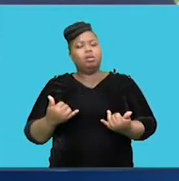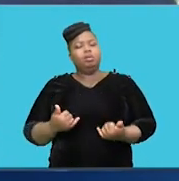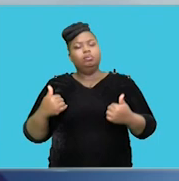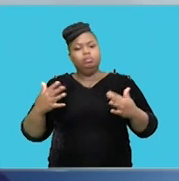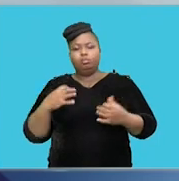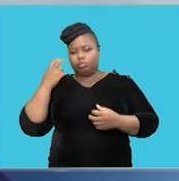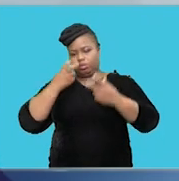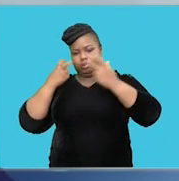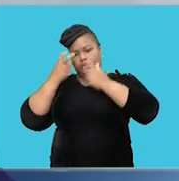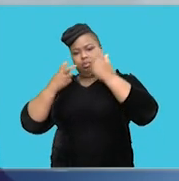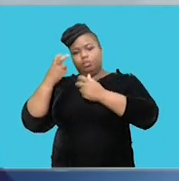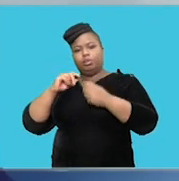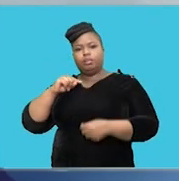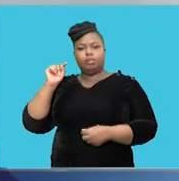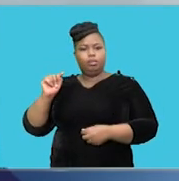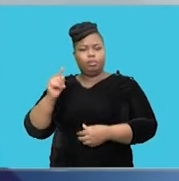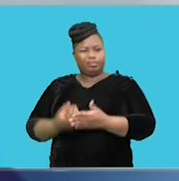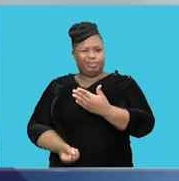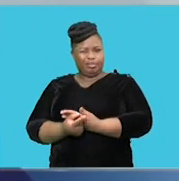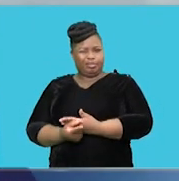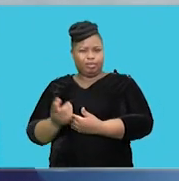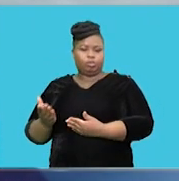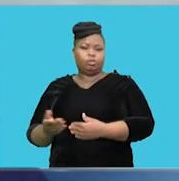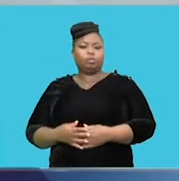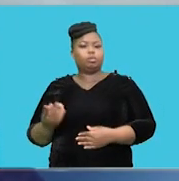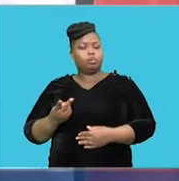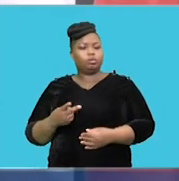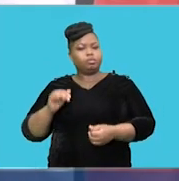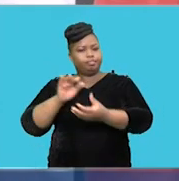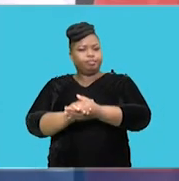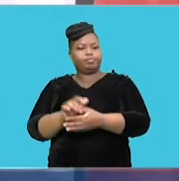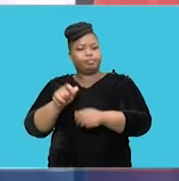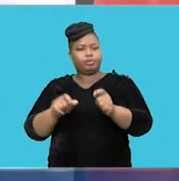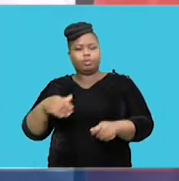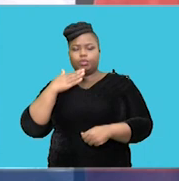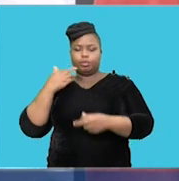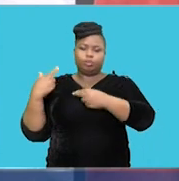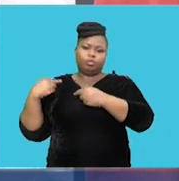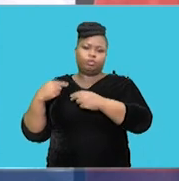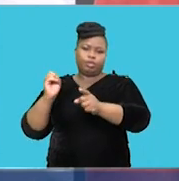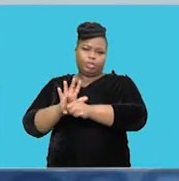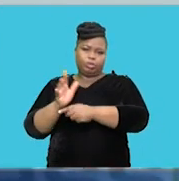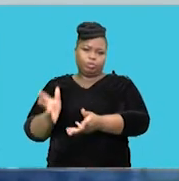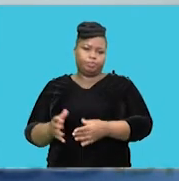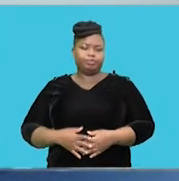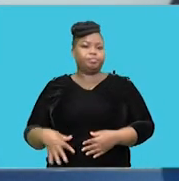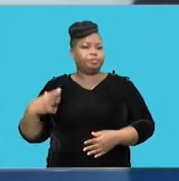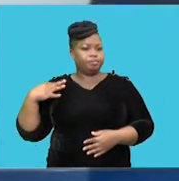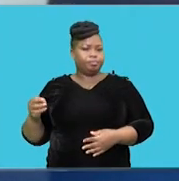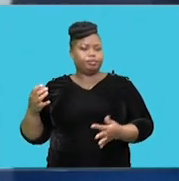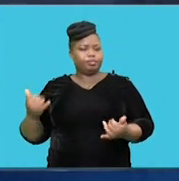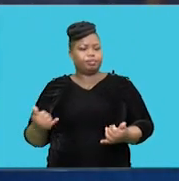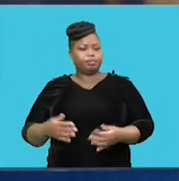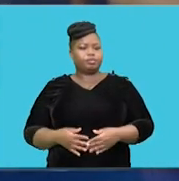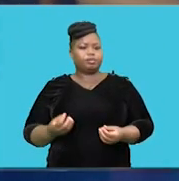been launched following this unprecedented incident And to bring to book those responsible for this attack The Minister has in the meantime